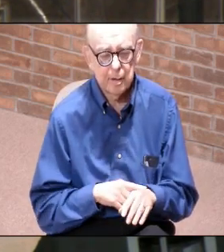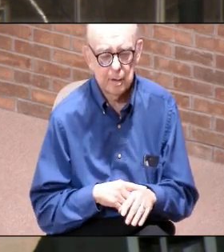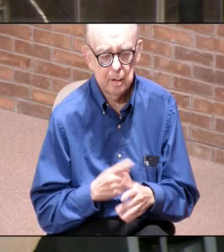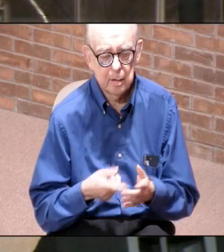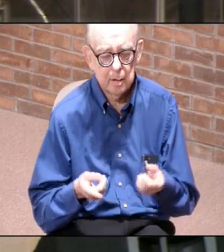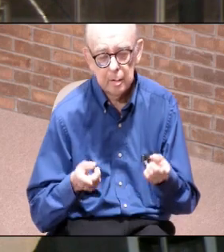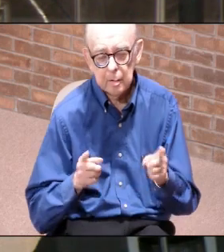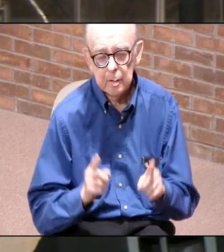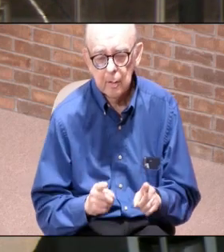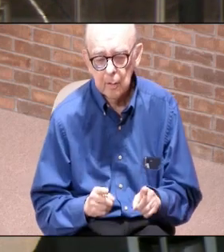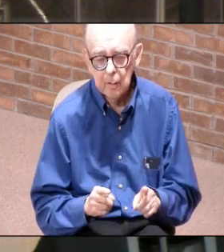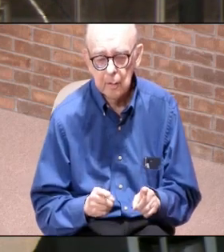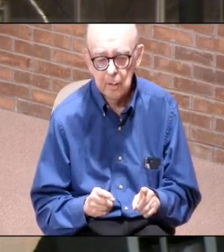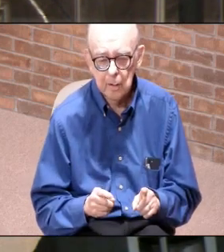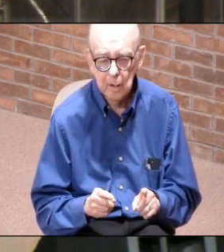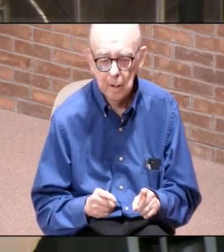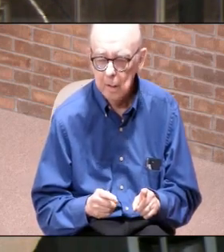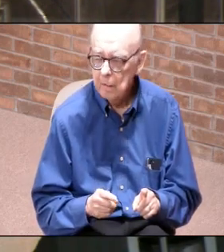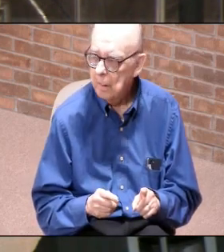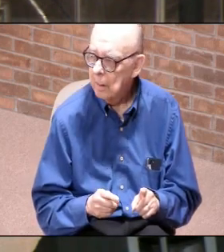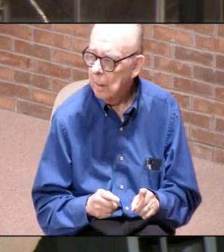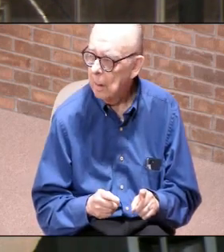what happened was